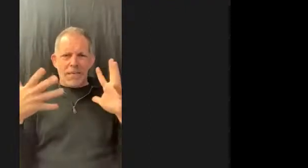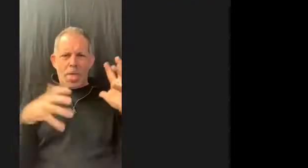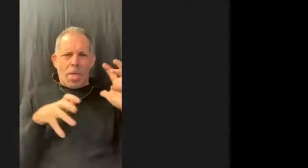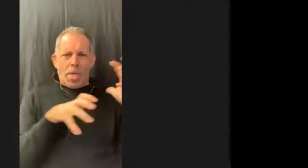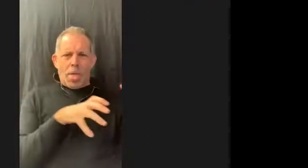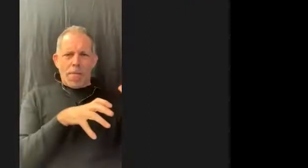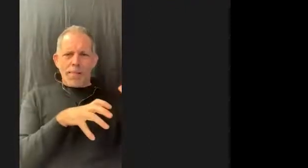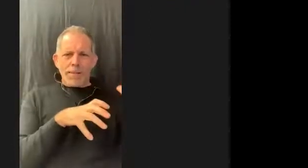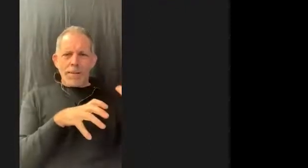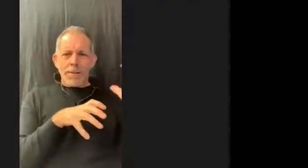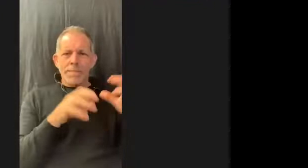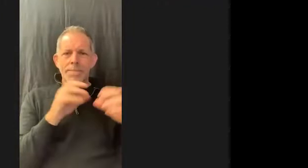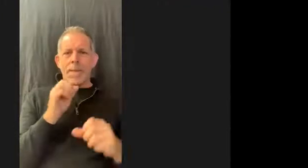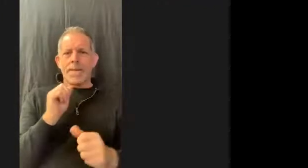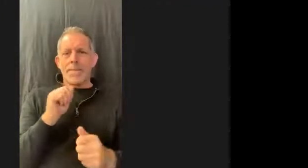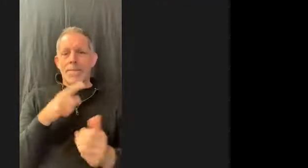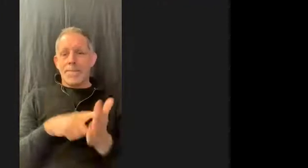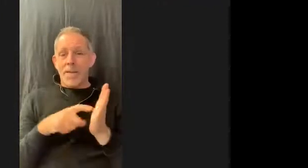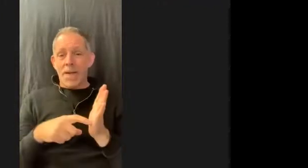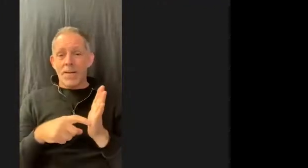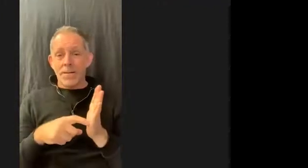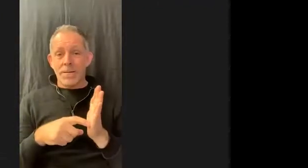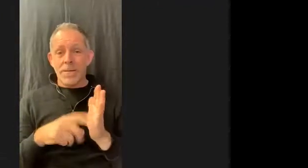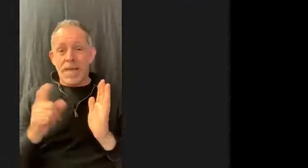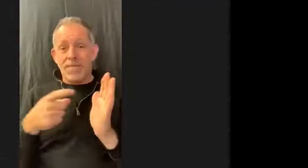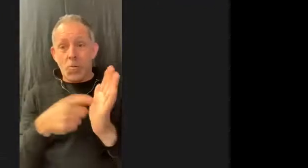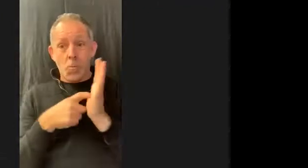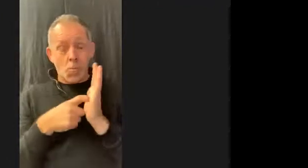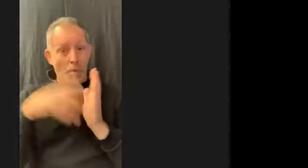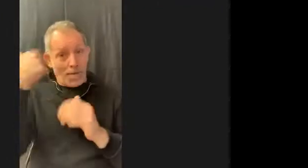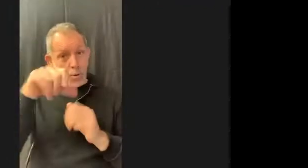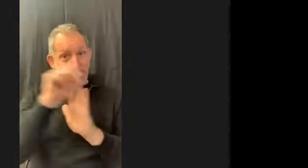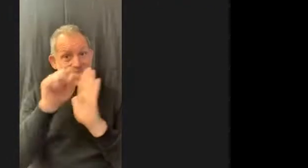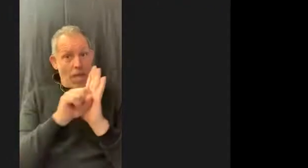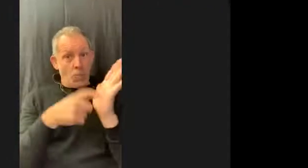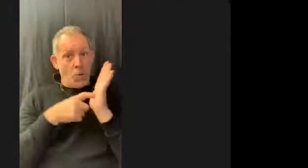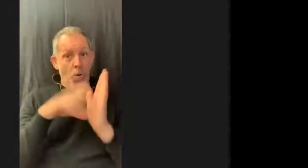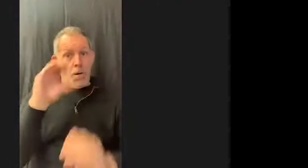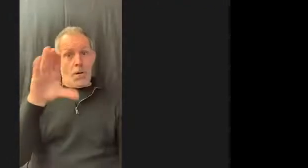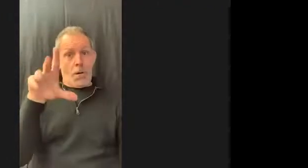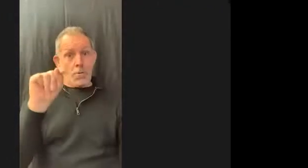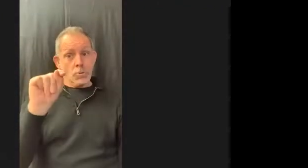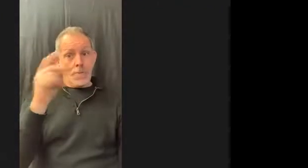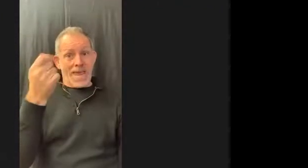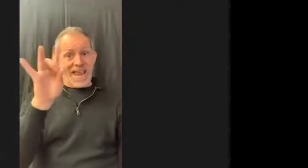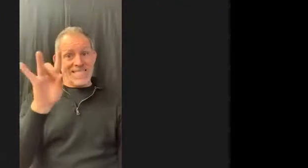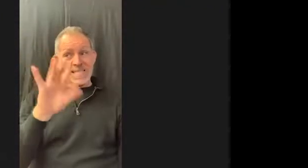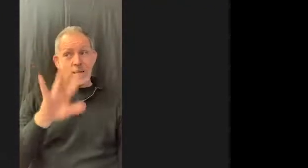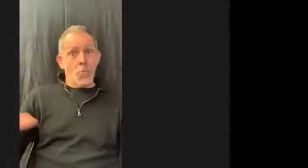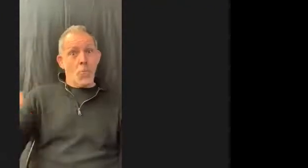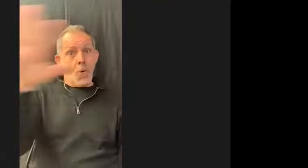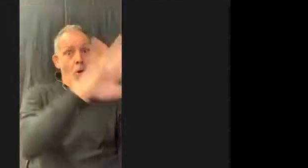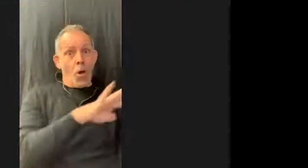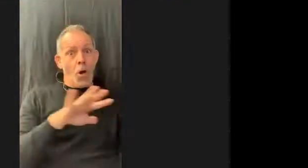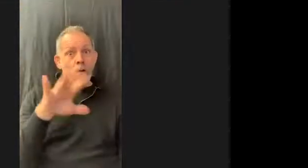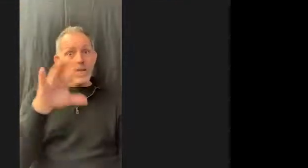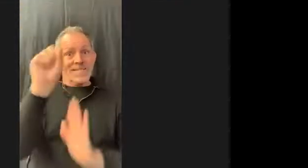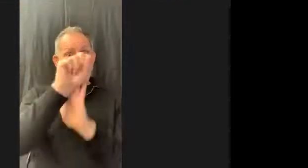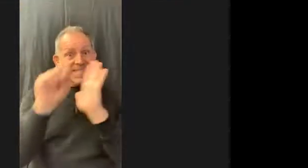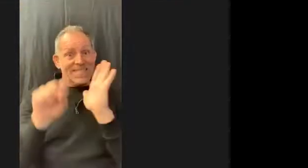October 18, all healthcare providers and other staff in healthcare settings be fully vaccinated.